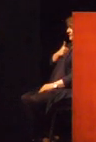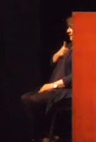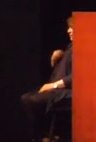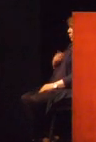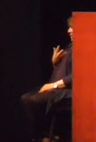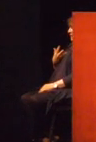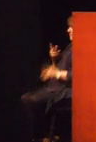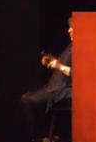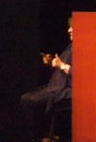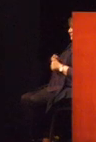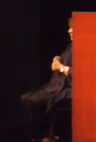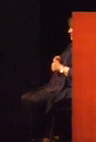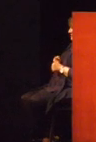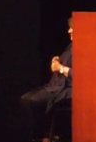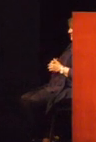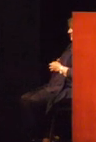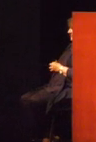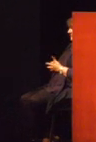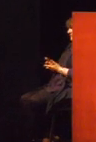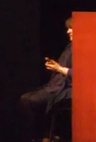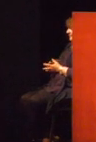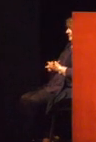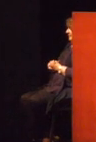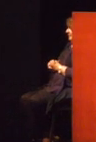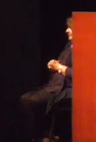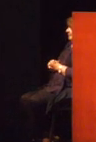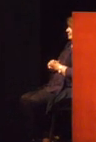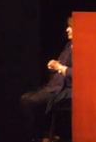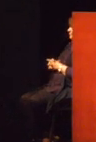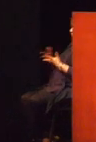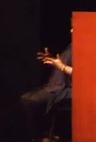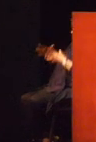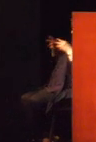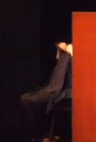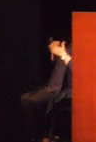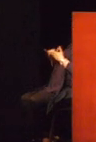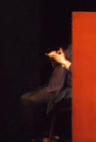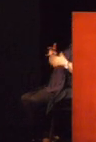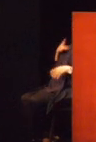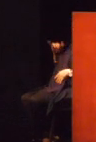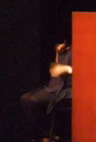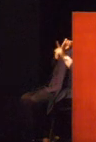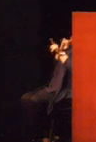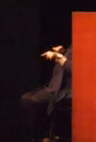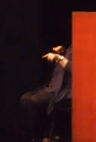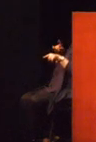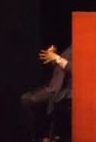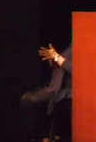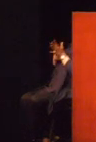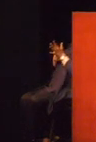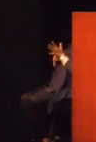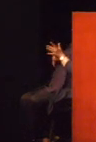a white educator. And so taking that mandate, I really see it as a mandate from the authors of